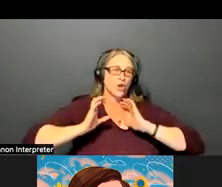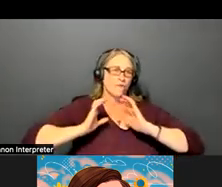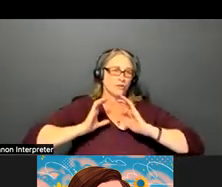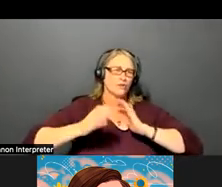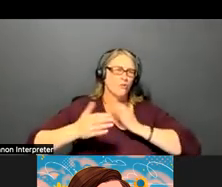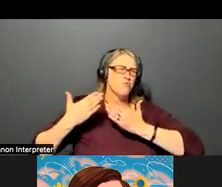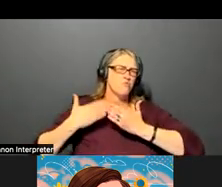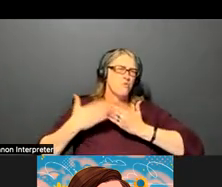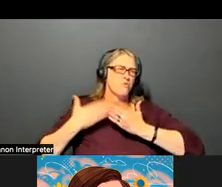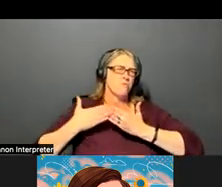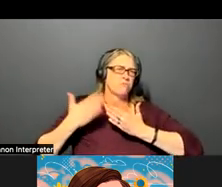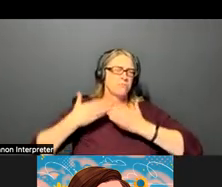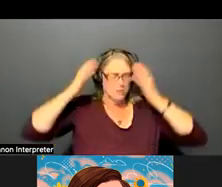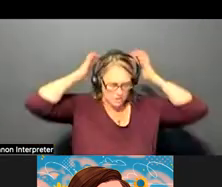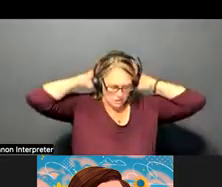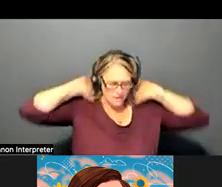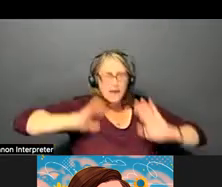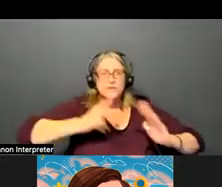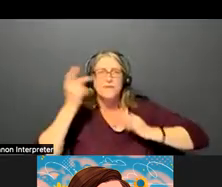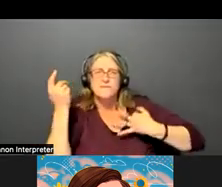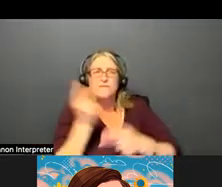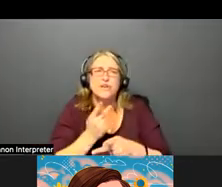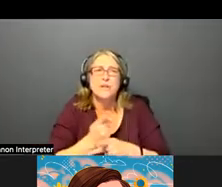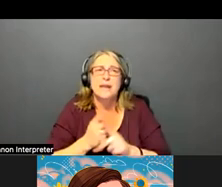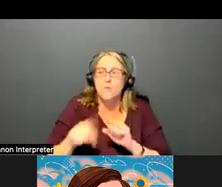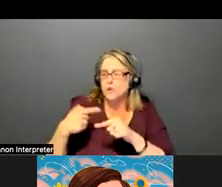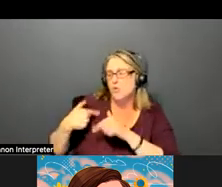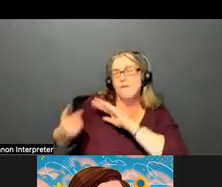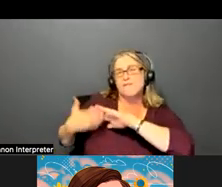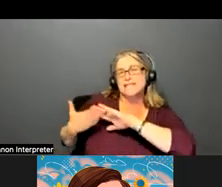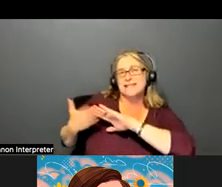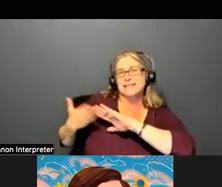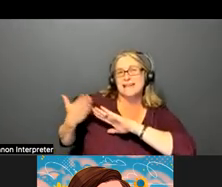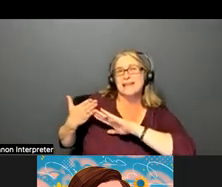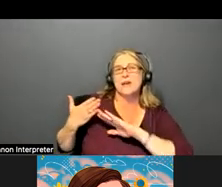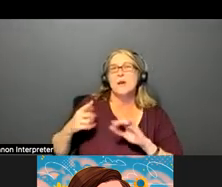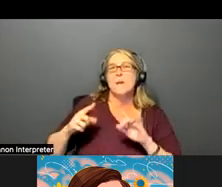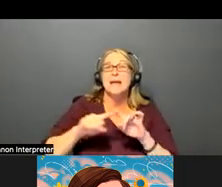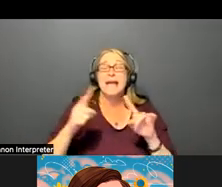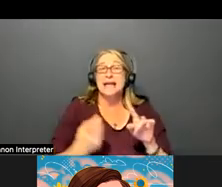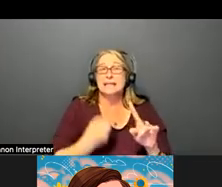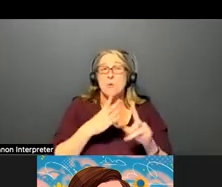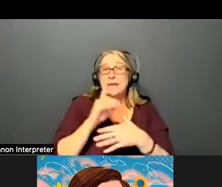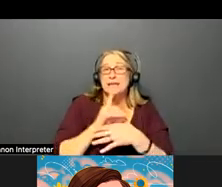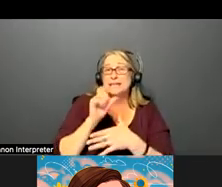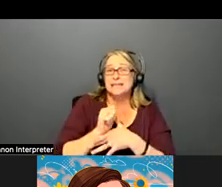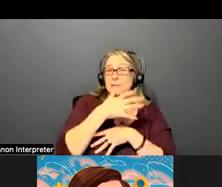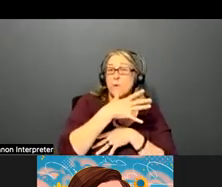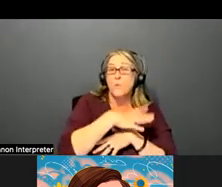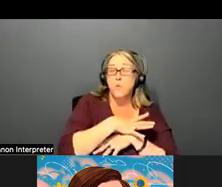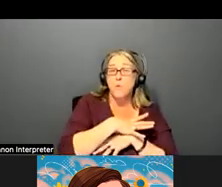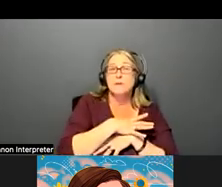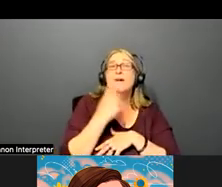and that you have to navigate that as a facilitator. But as a white disabled woman, I have